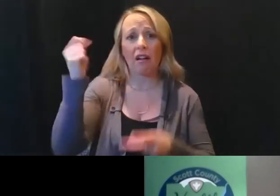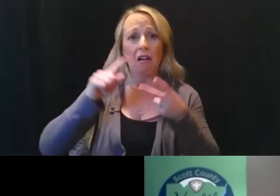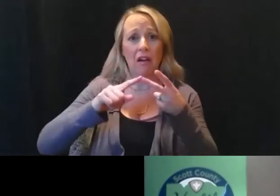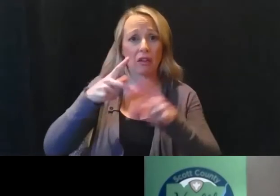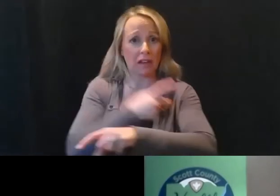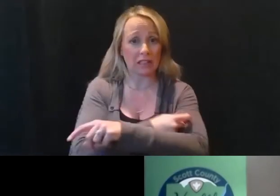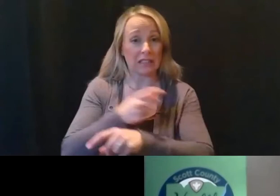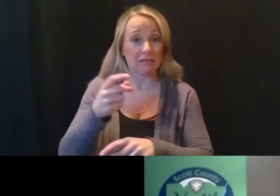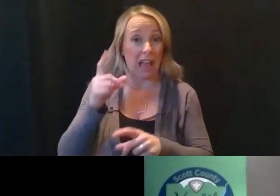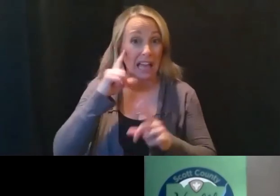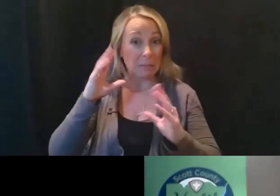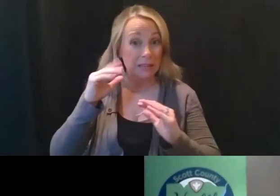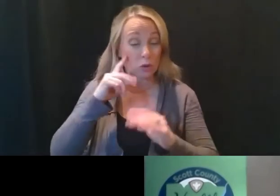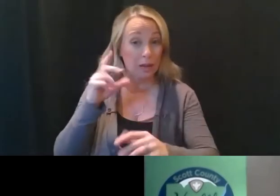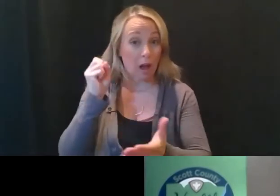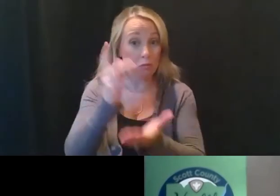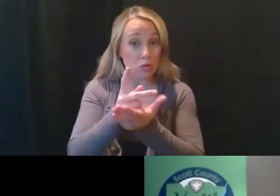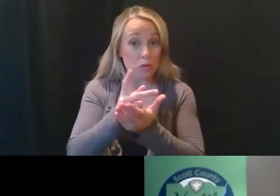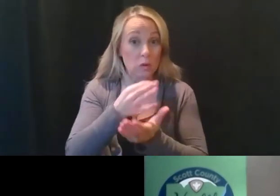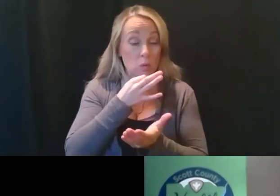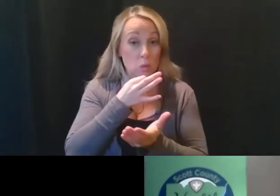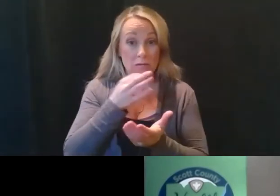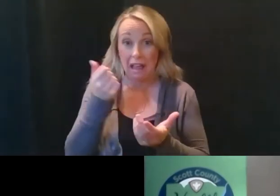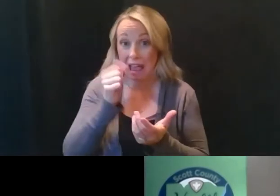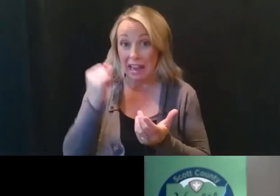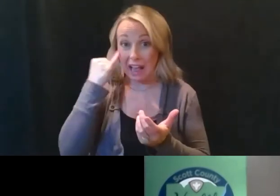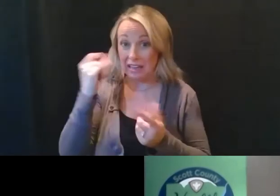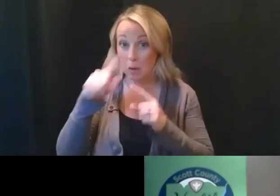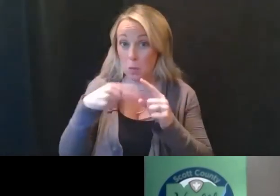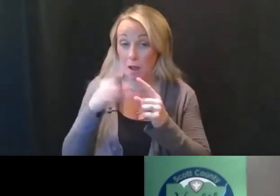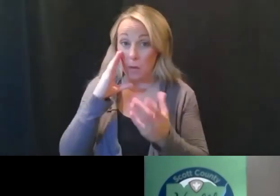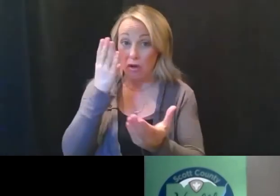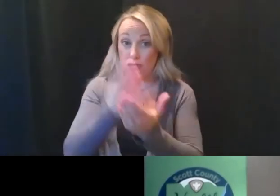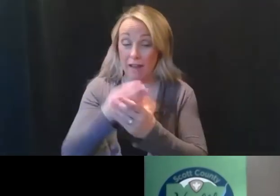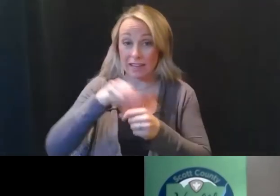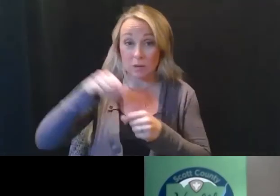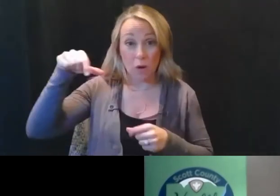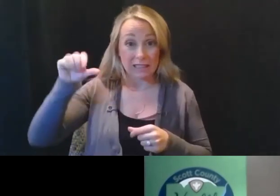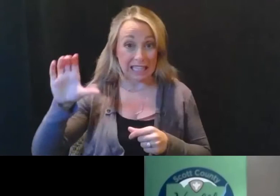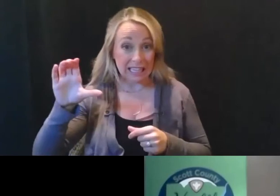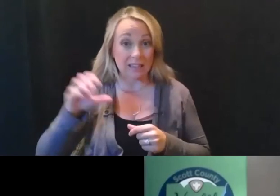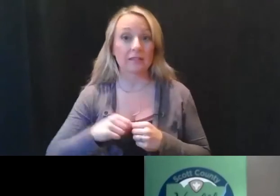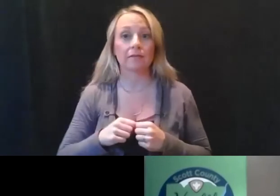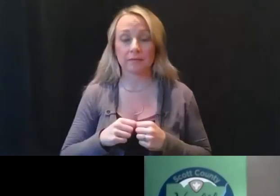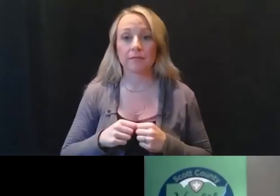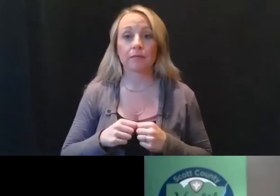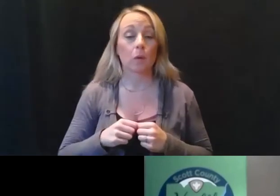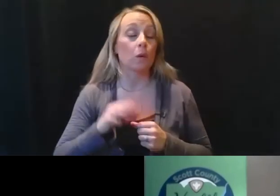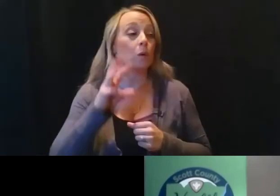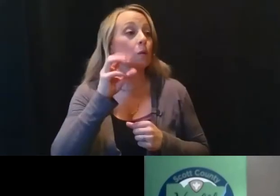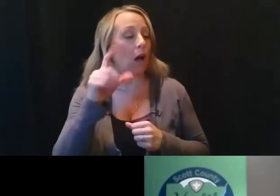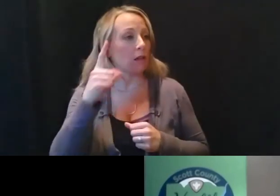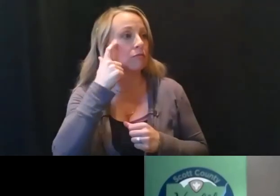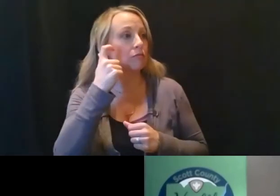soon. Do we have any idea when it could arrive in the Quad Cities? Ed? Well, presuming that